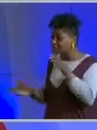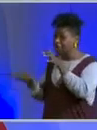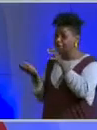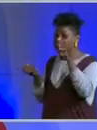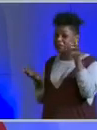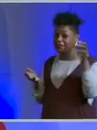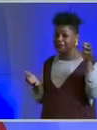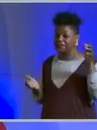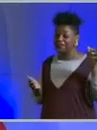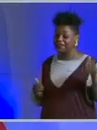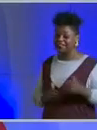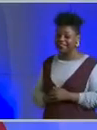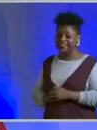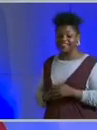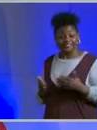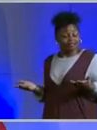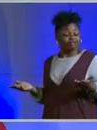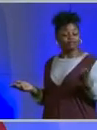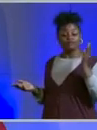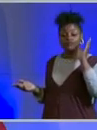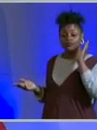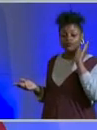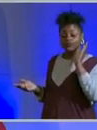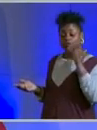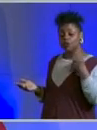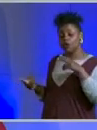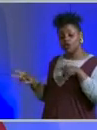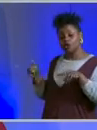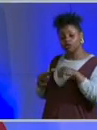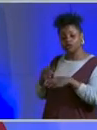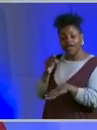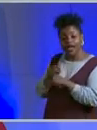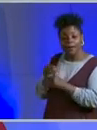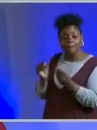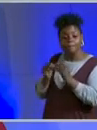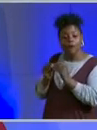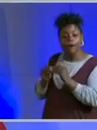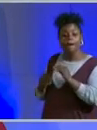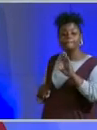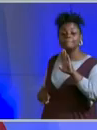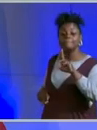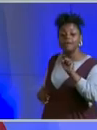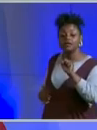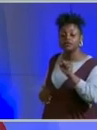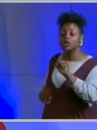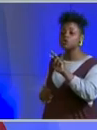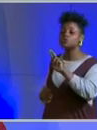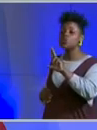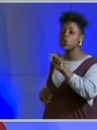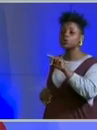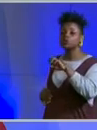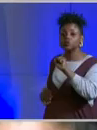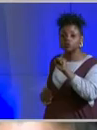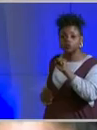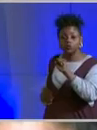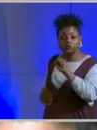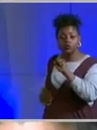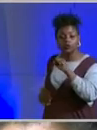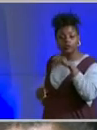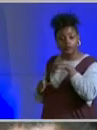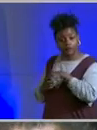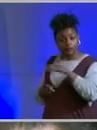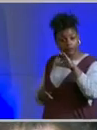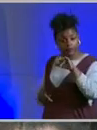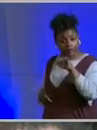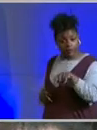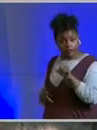Are we going to look to add bus routes in our city? Should we